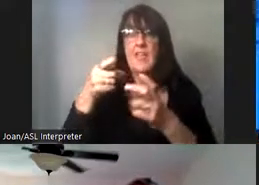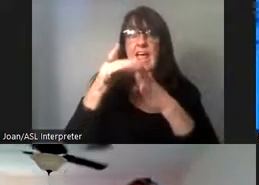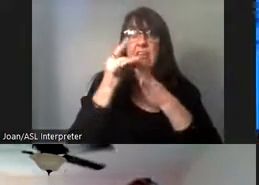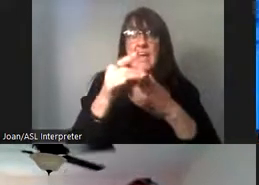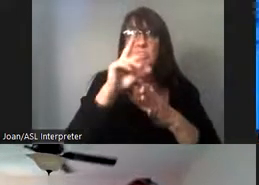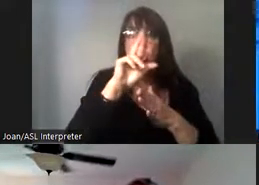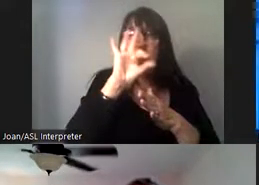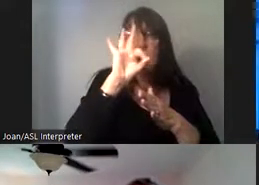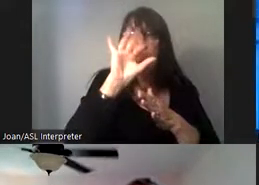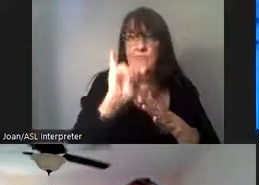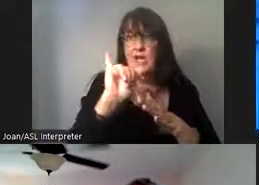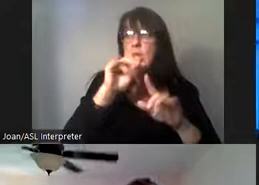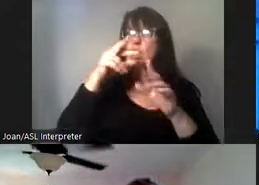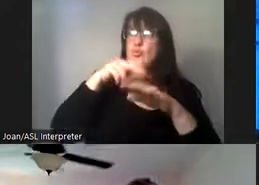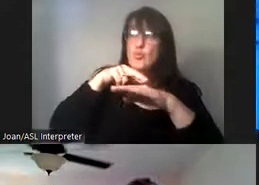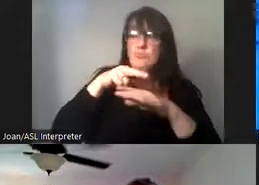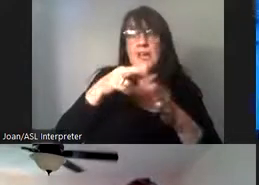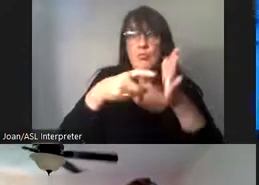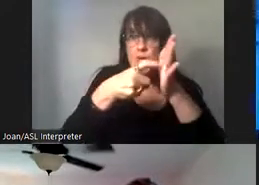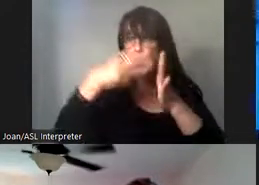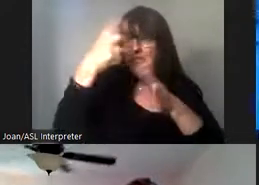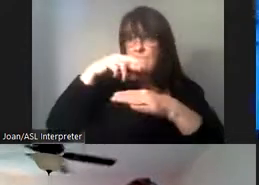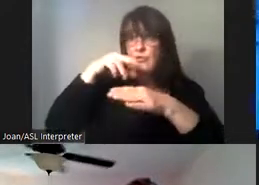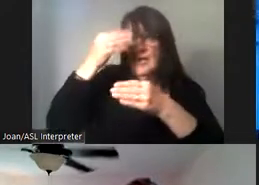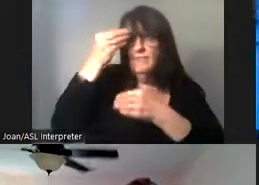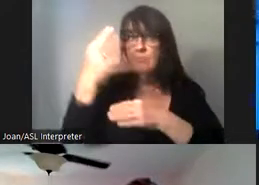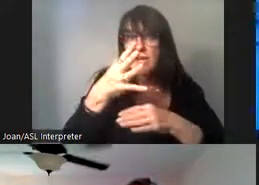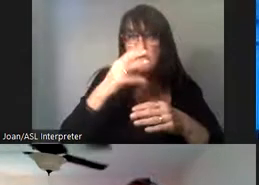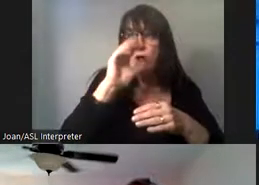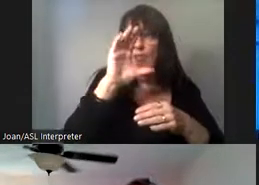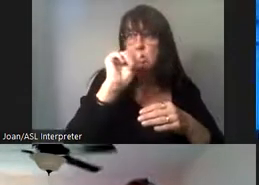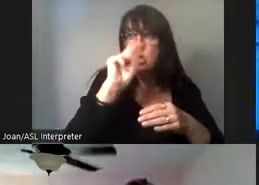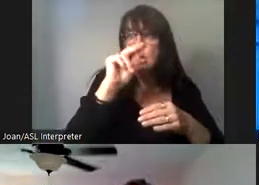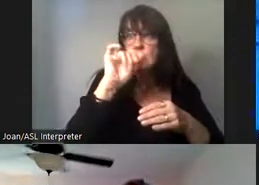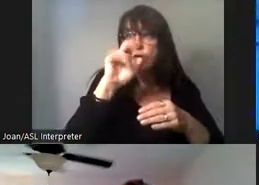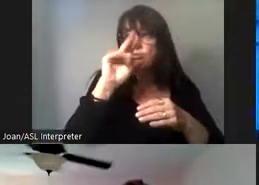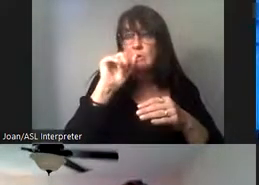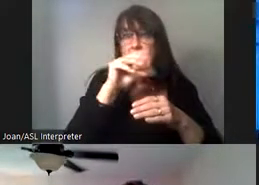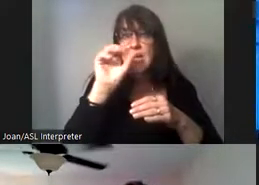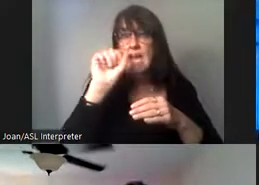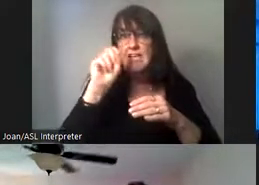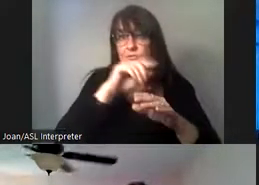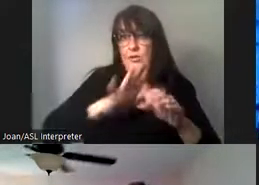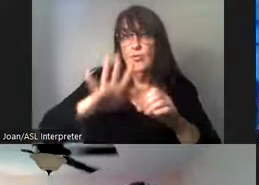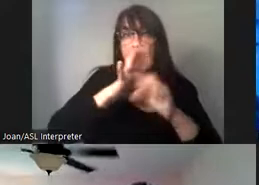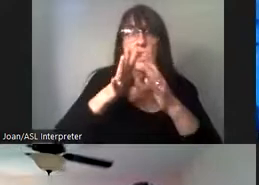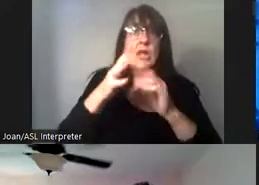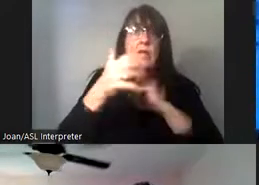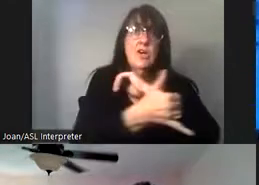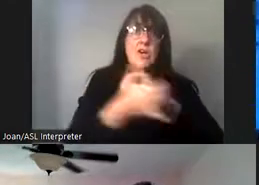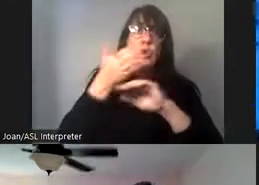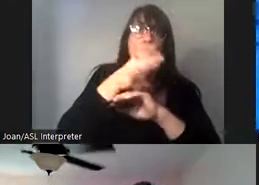a request for information to industry. All the asphalt and concrete manufacturers across the country, over